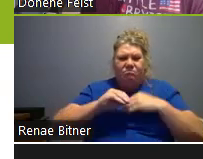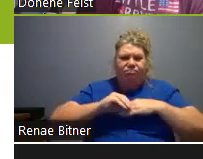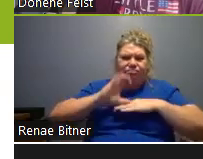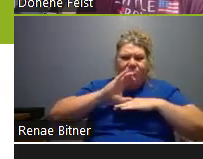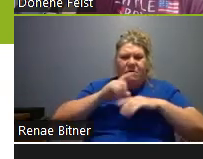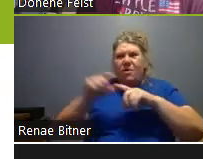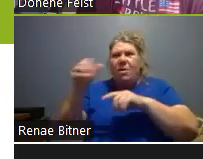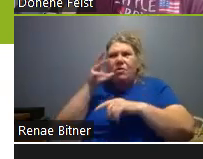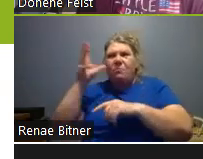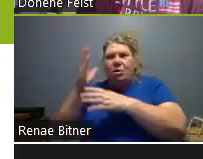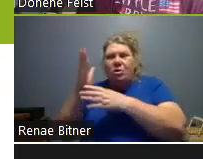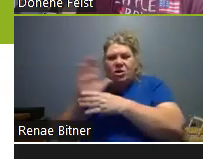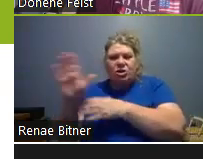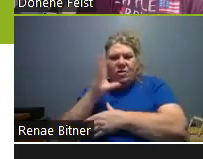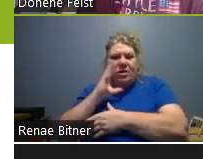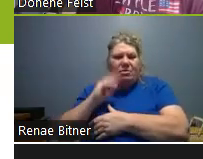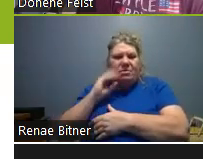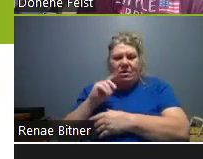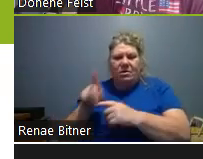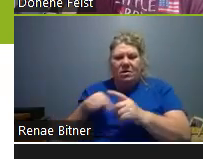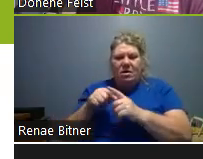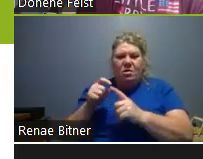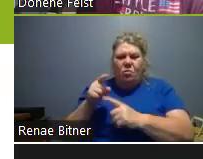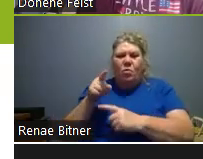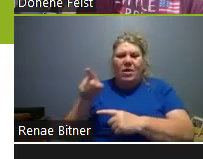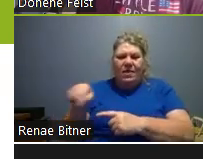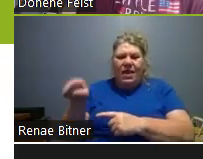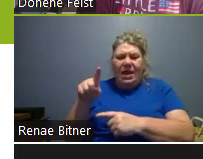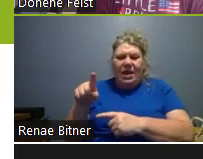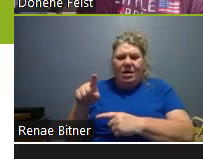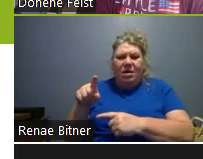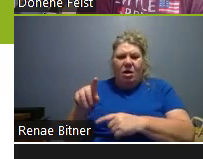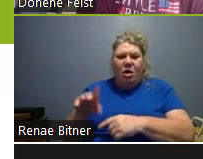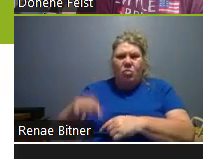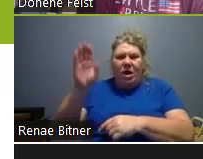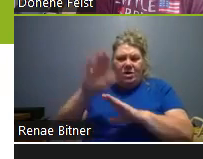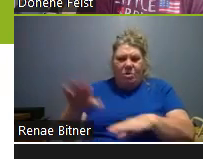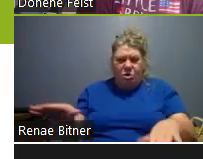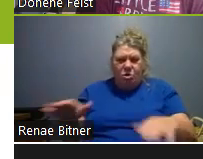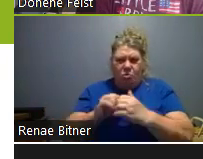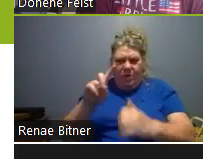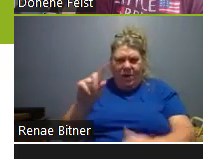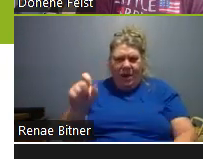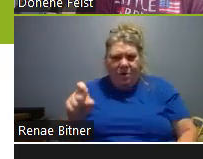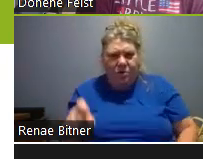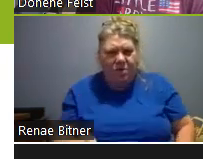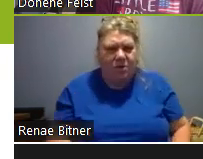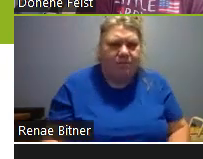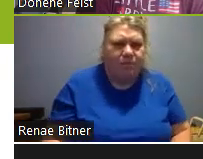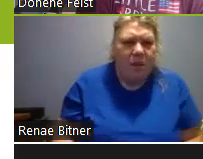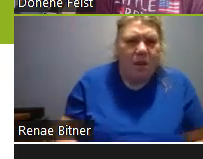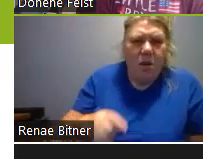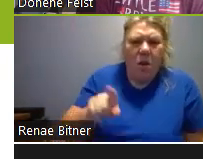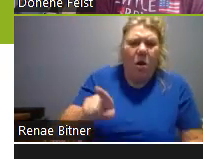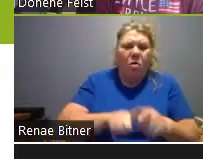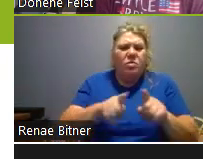their experiences when they're traveling this journey with their child or youth diagnosis. Meaningful